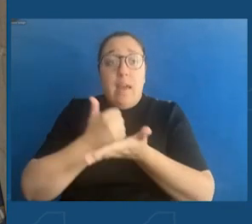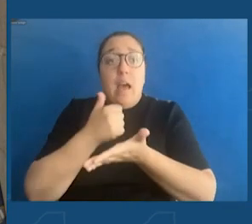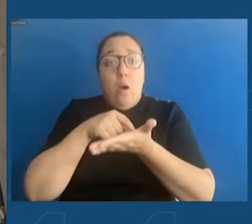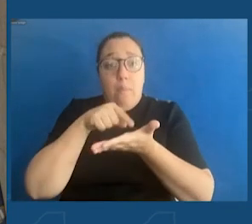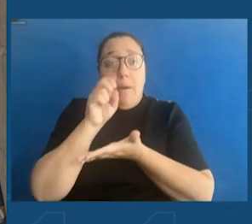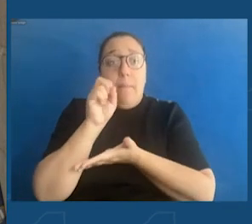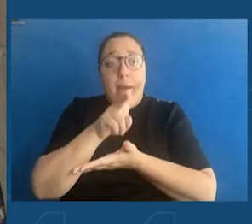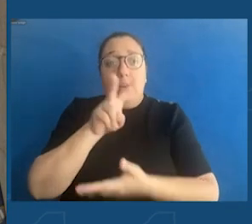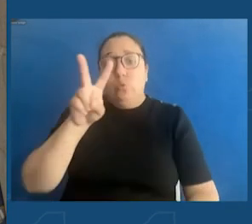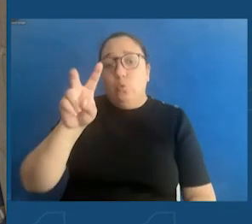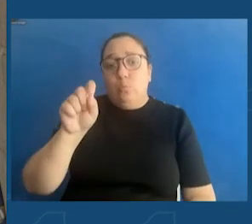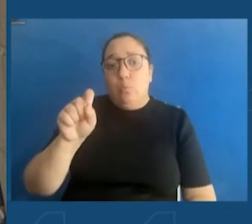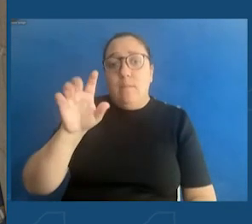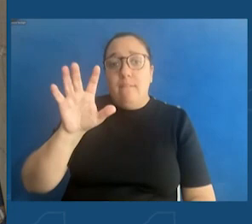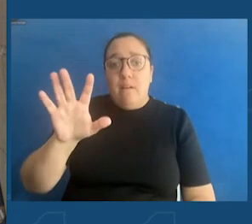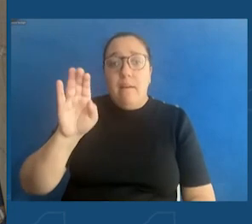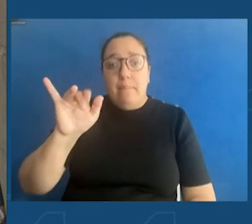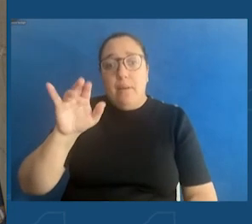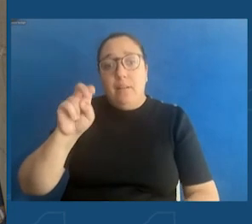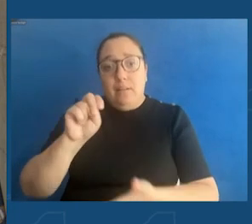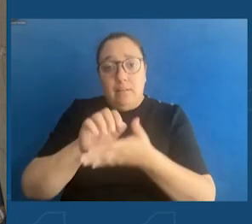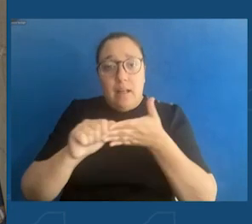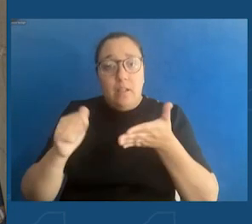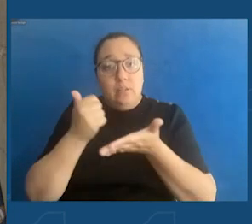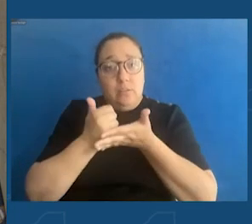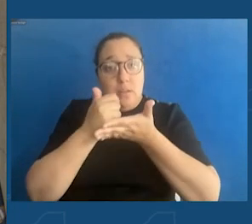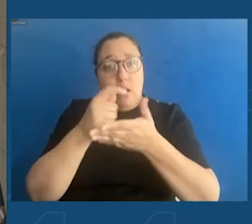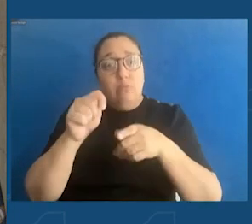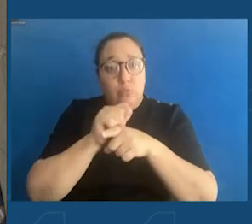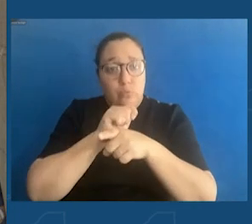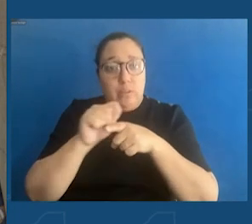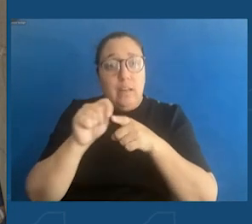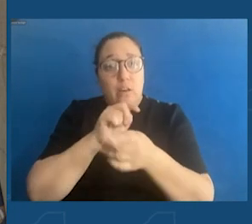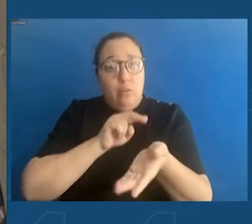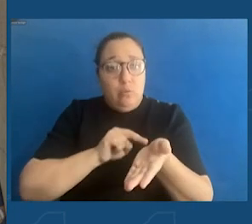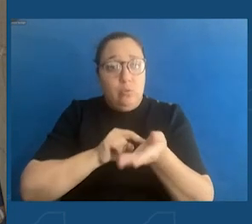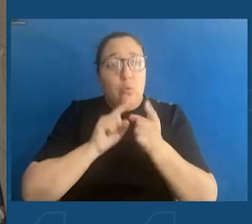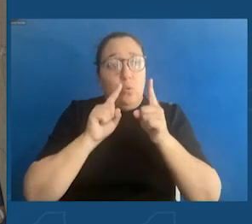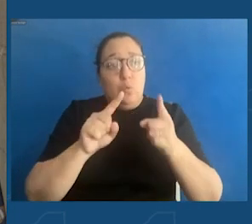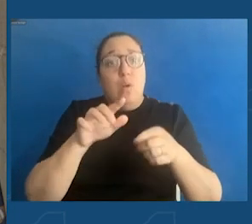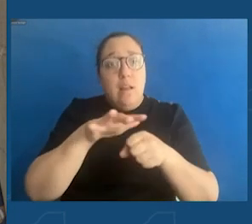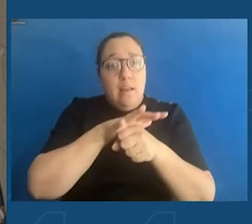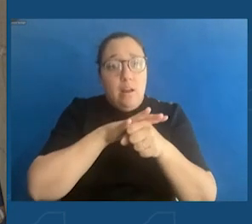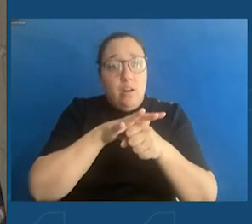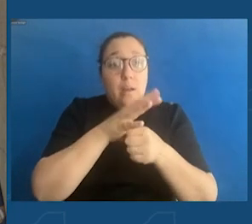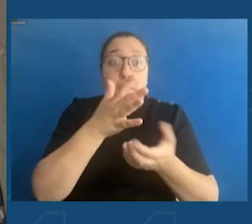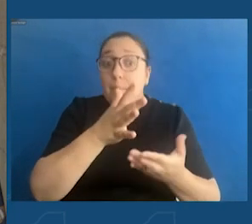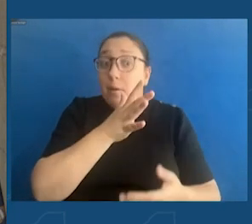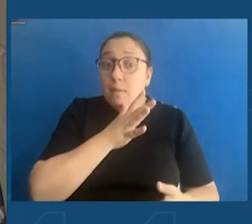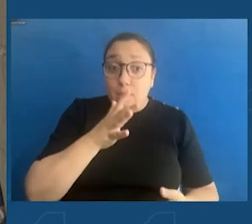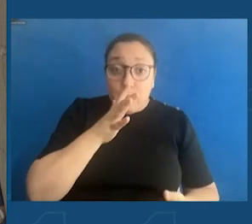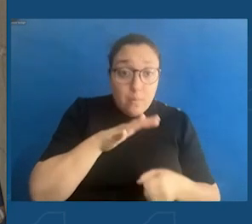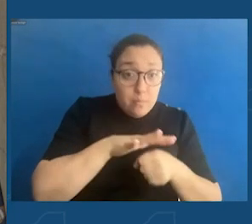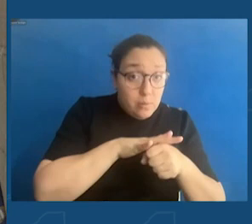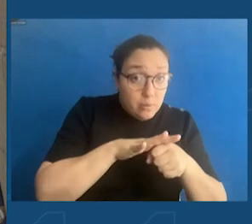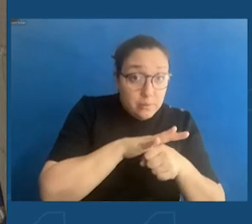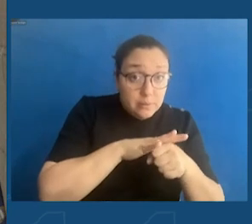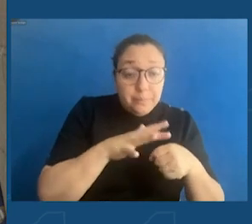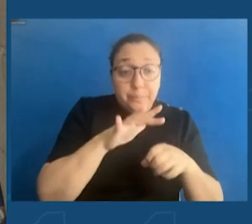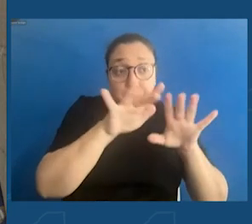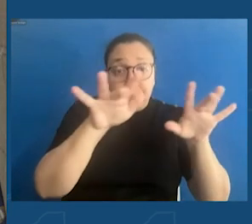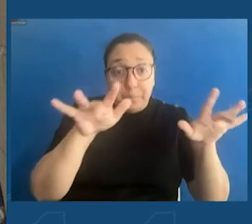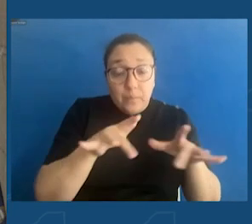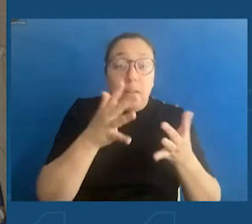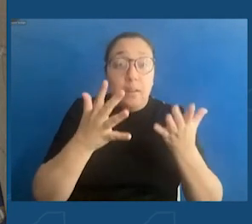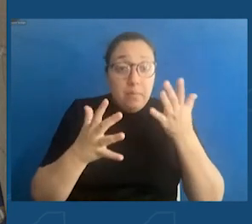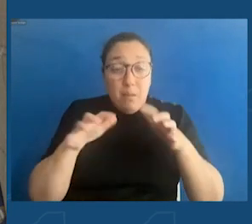also helping to train nurses to go into our underserved communities. And that can be a rural area. It can be a very densely